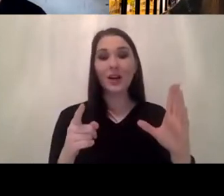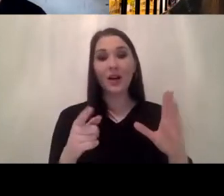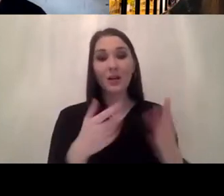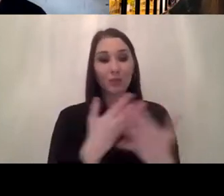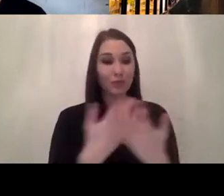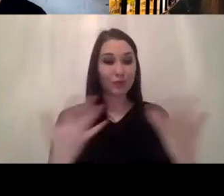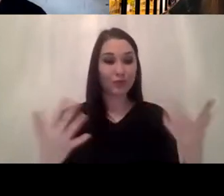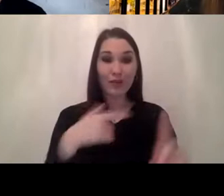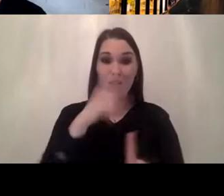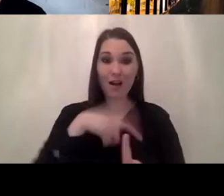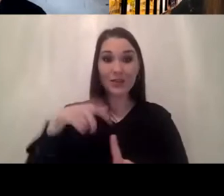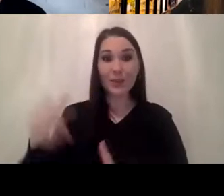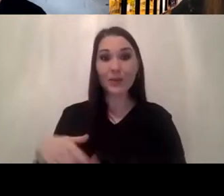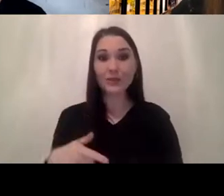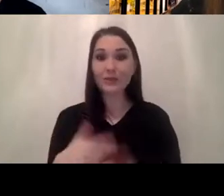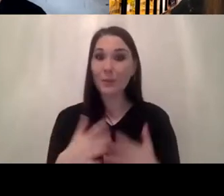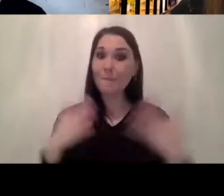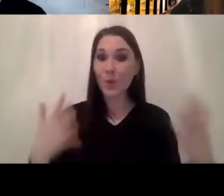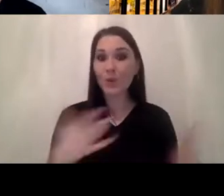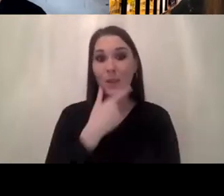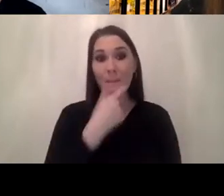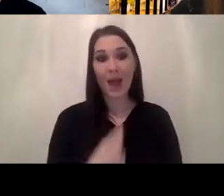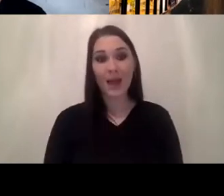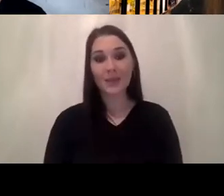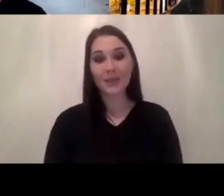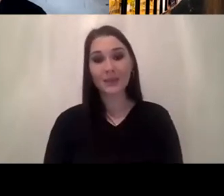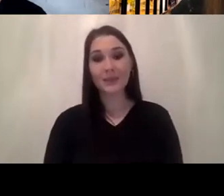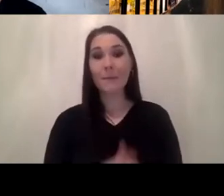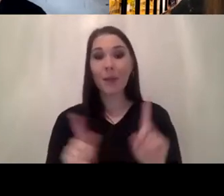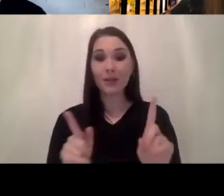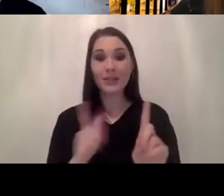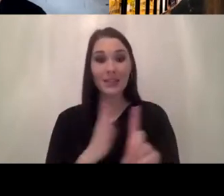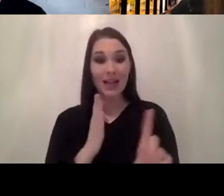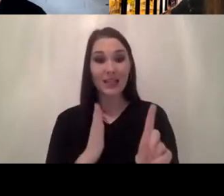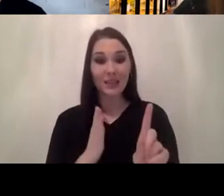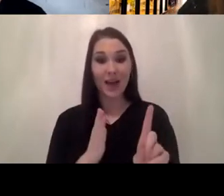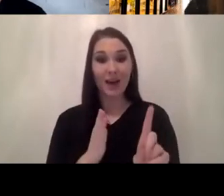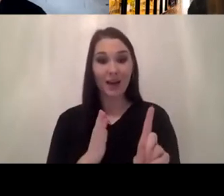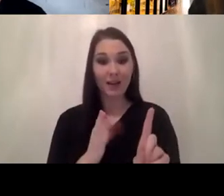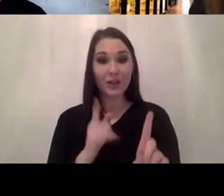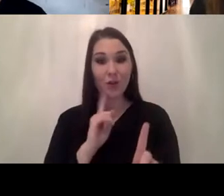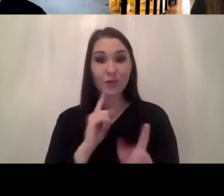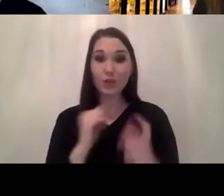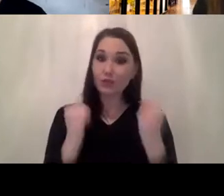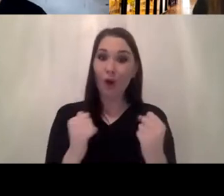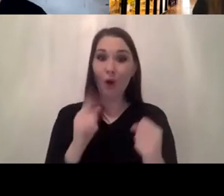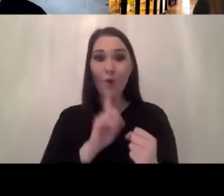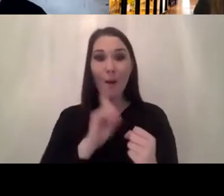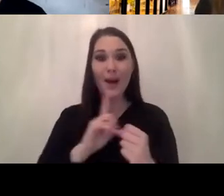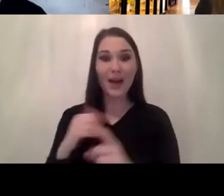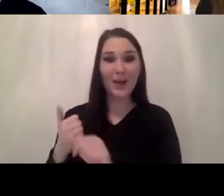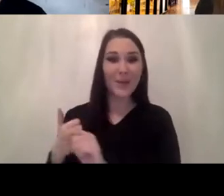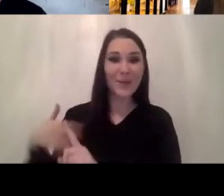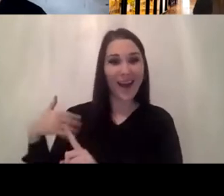be men. But at the same time, we've identified there's often a strong woman behind many of